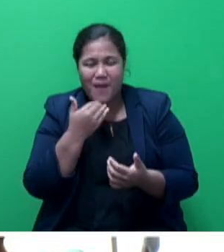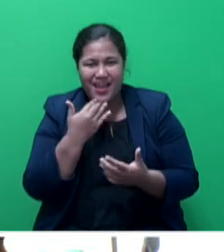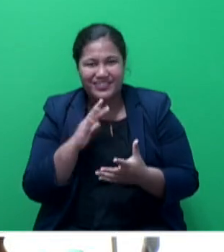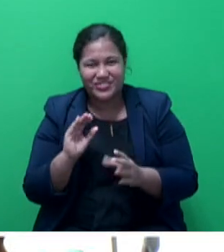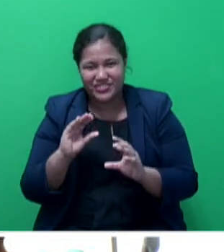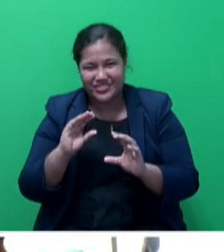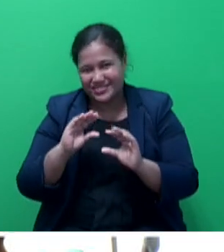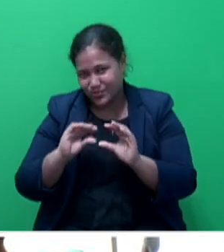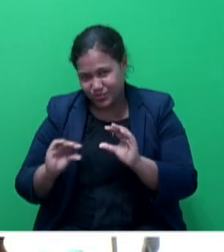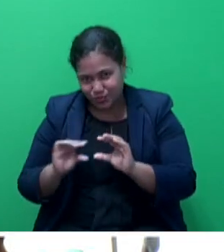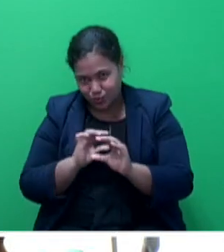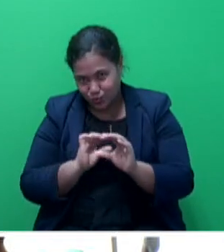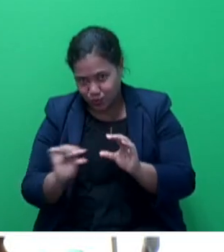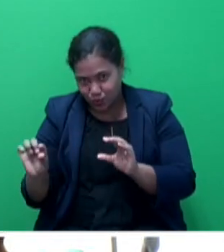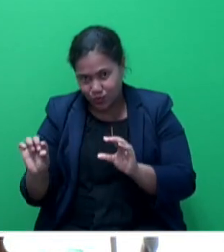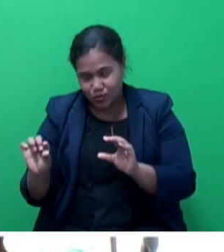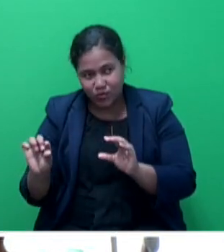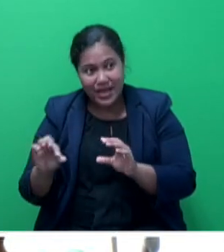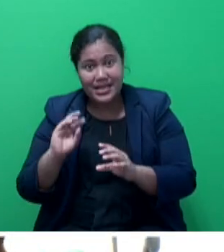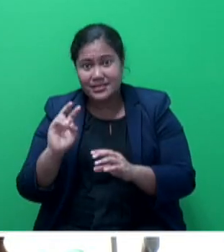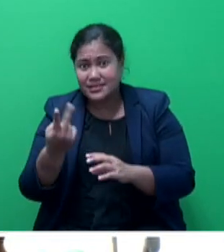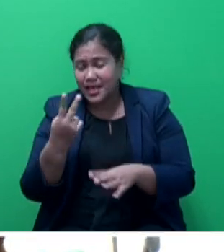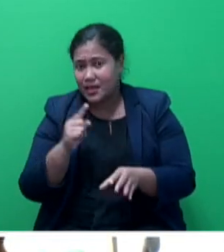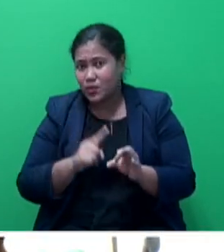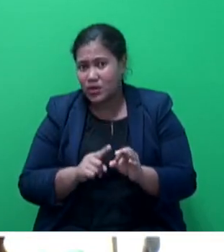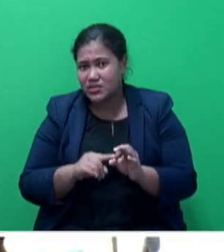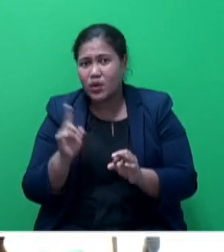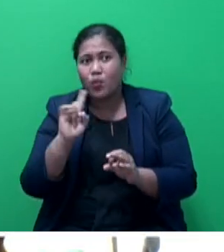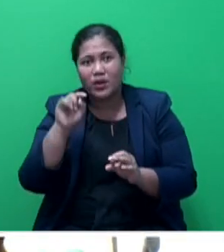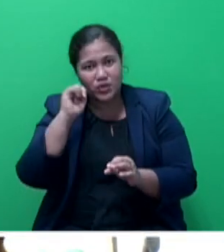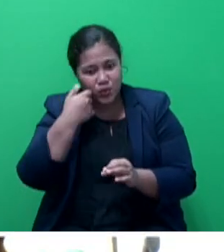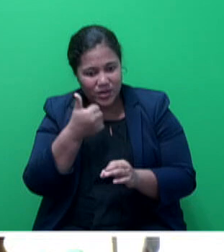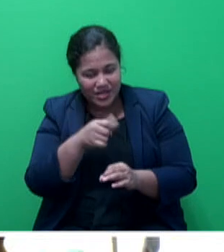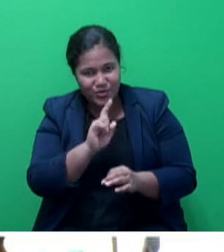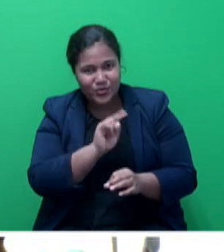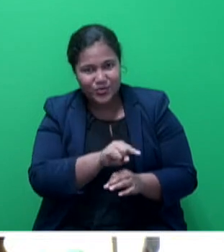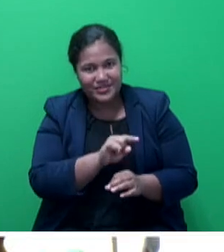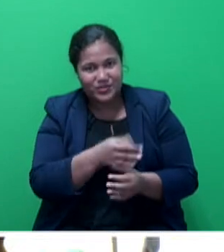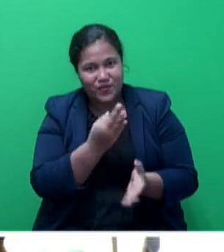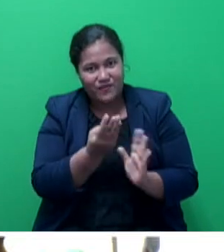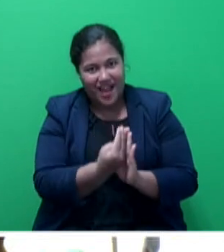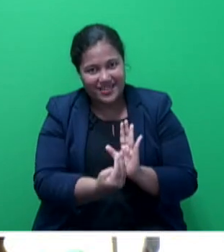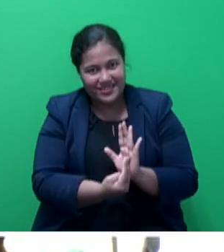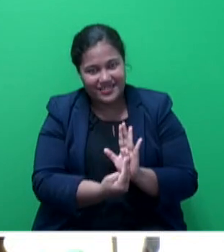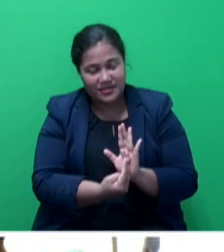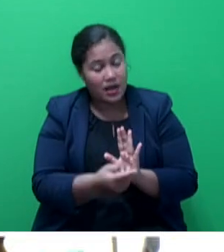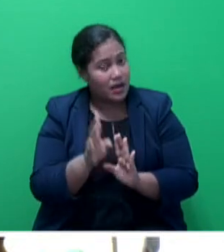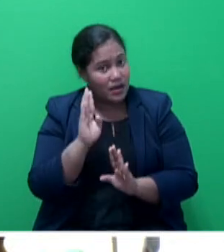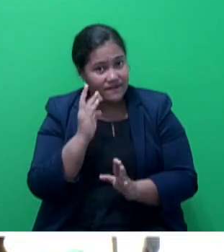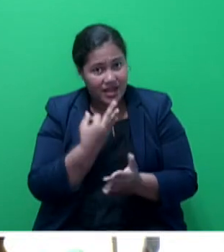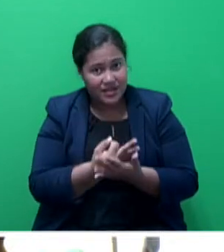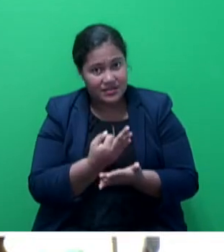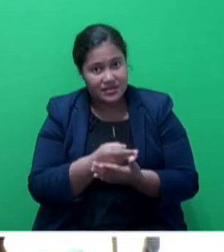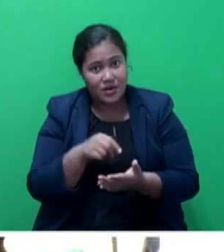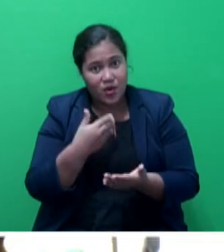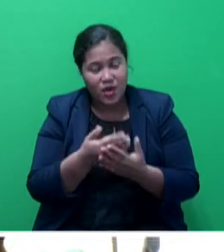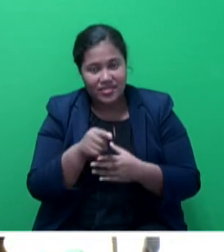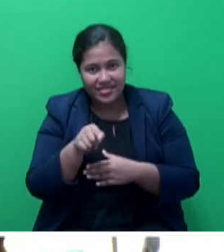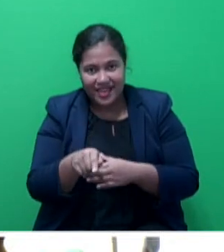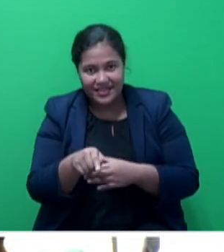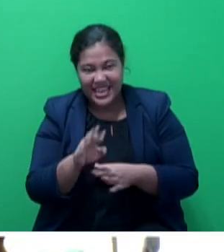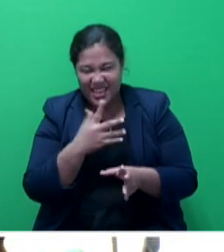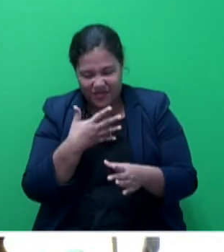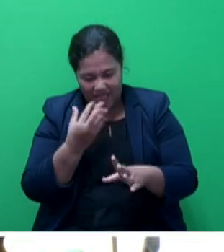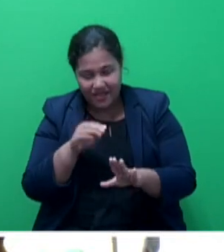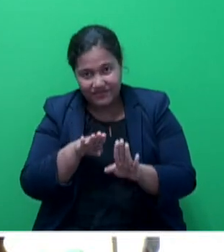second question is, what are you actually going to fund through debt financing? Now, the preference,